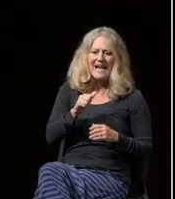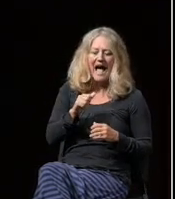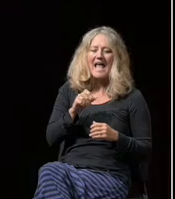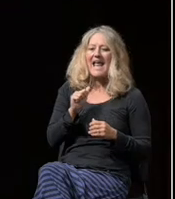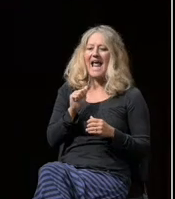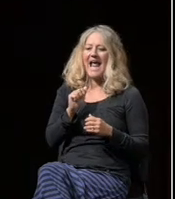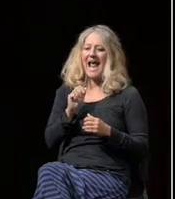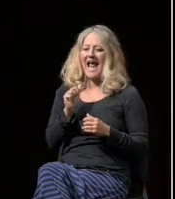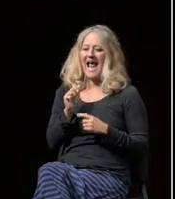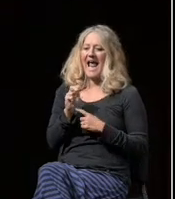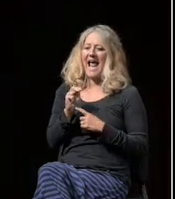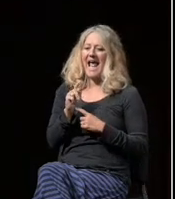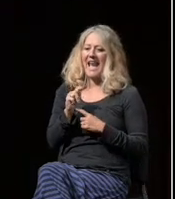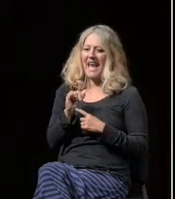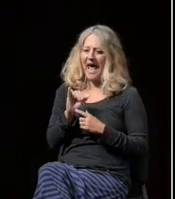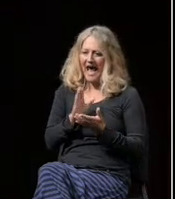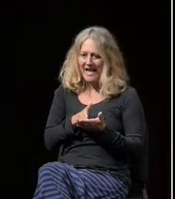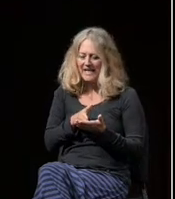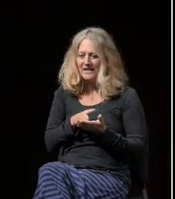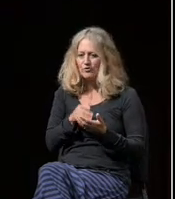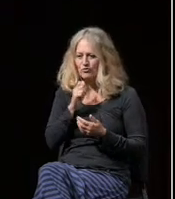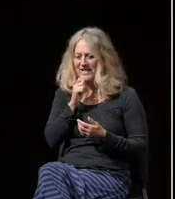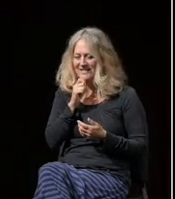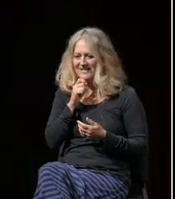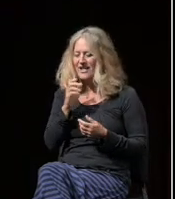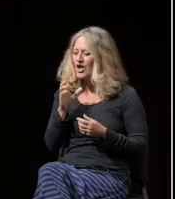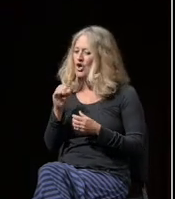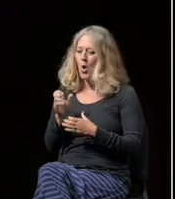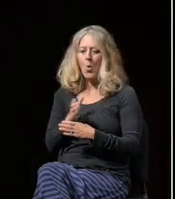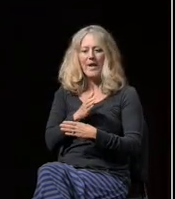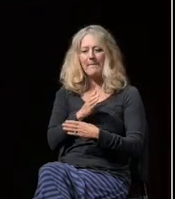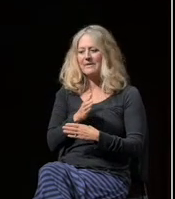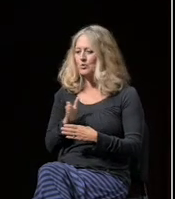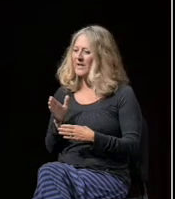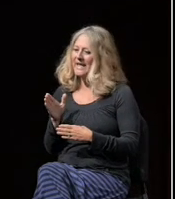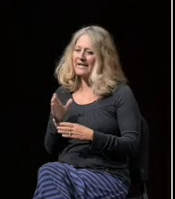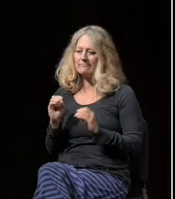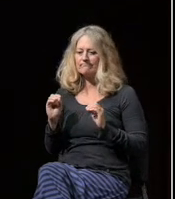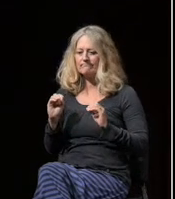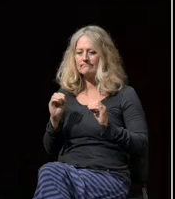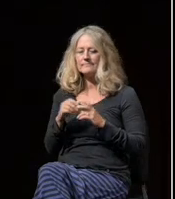anti-racist, okay? There's no in-between space. And then I'll just